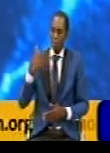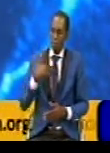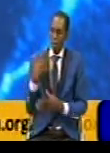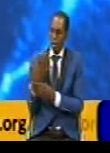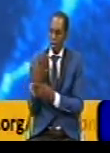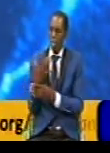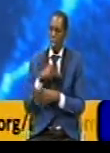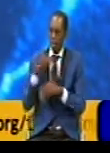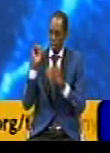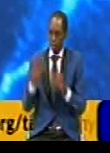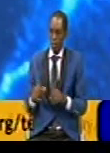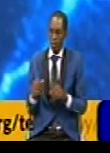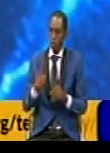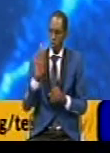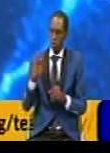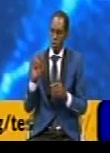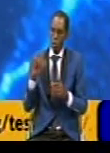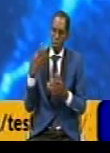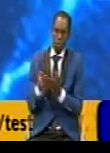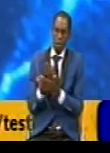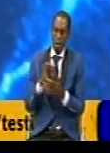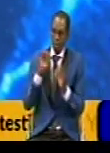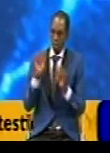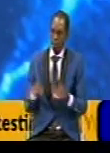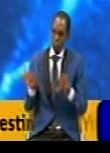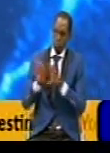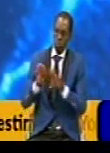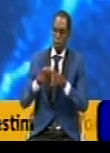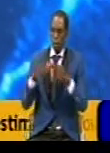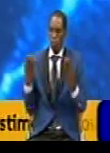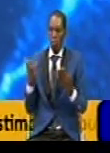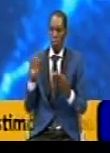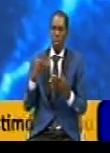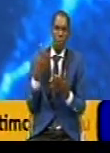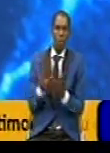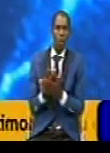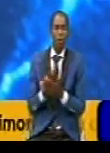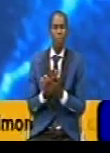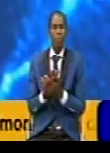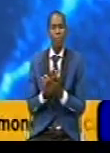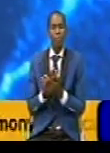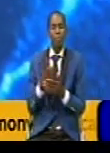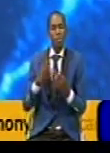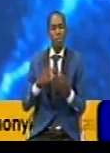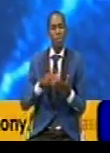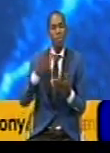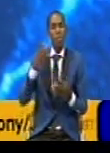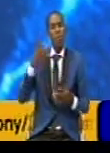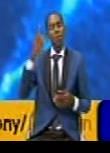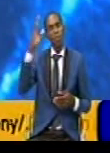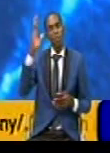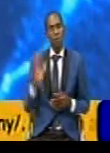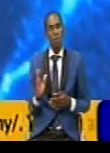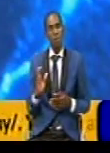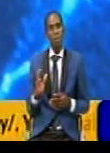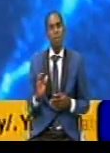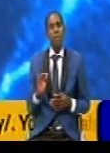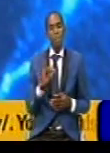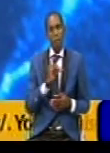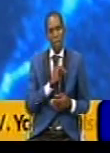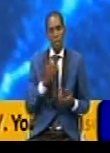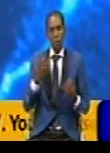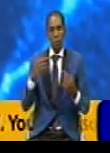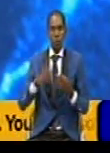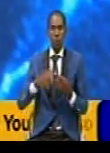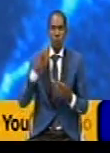a counselor. I said, "Sister, I have a testimony. Look at my hand. I cannot fold them. I cannot fold my fingers. I can open. And the pains